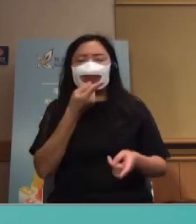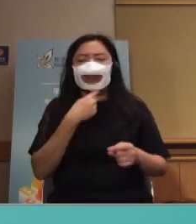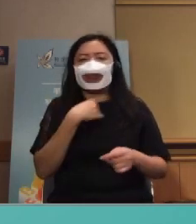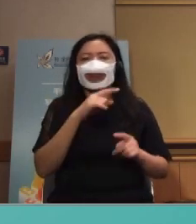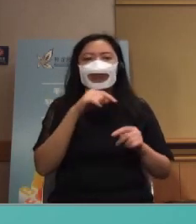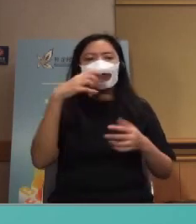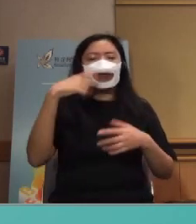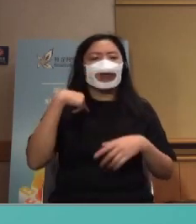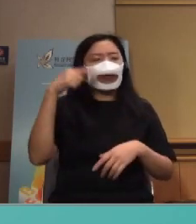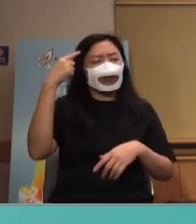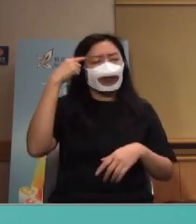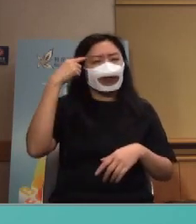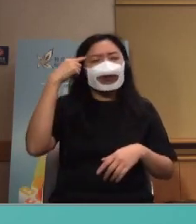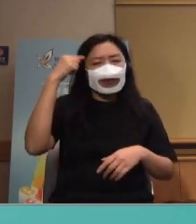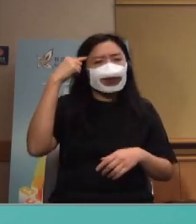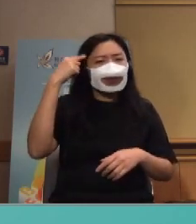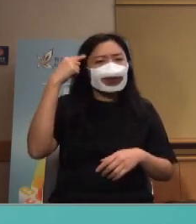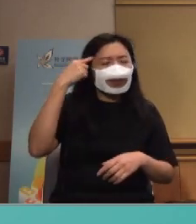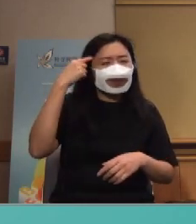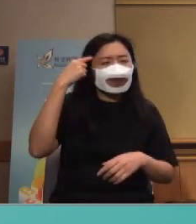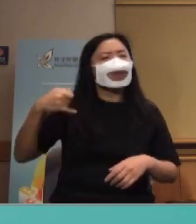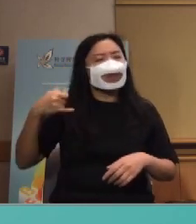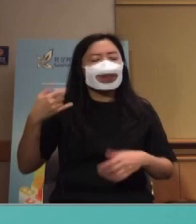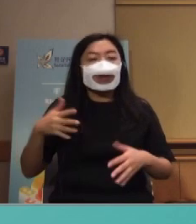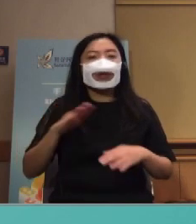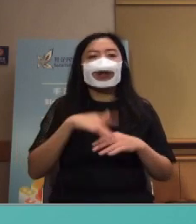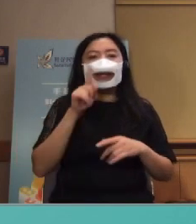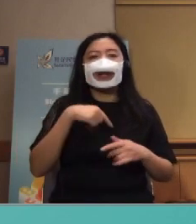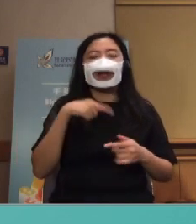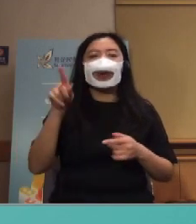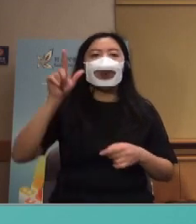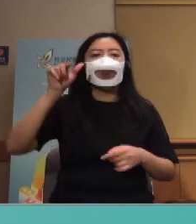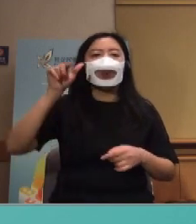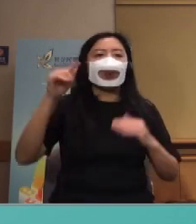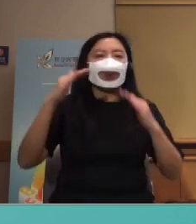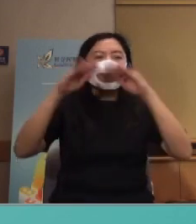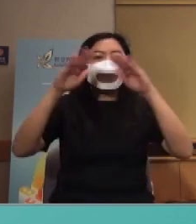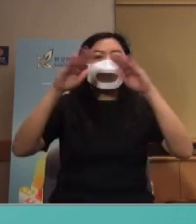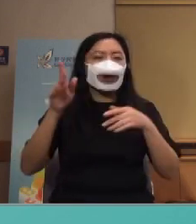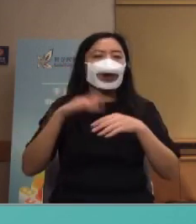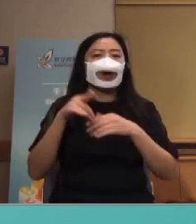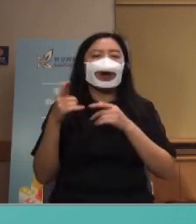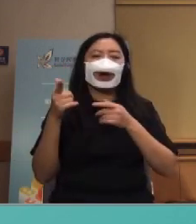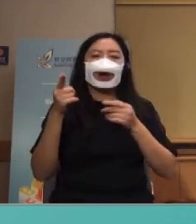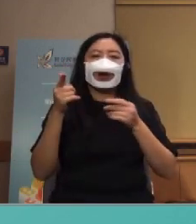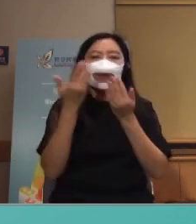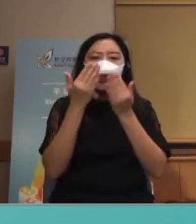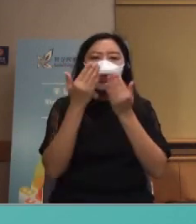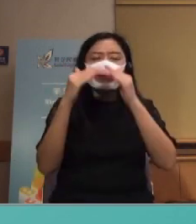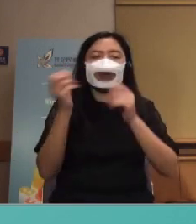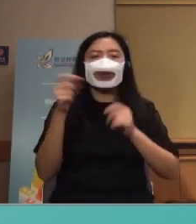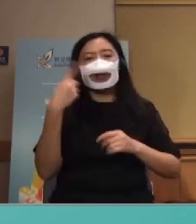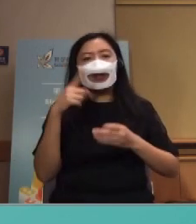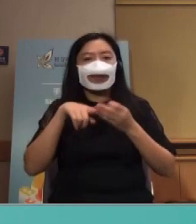Museum to do their first NFT drop. We worked with Bupa to do their first NFT campaign. We worked with the Digital Art Fair. And the thing that we solved was like,